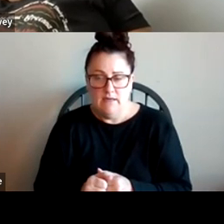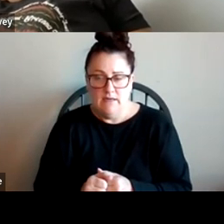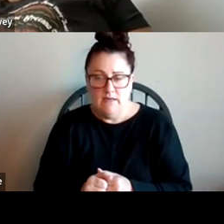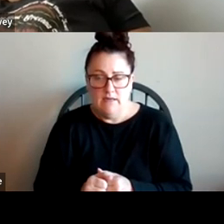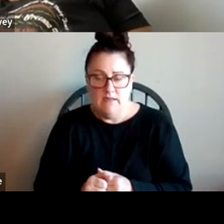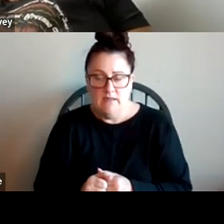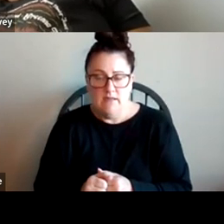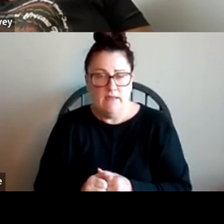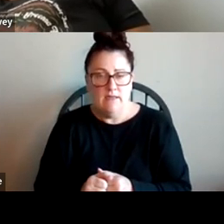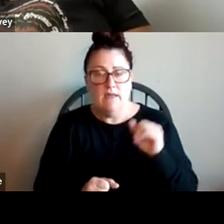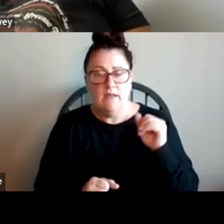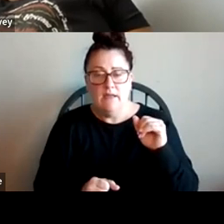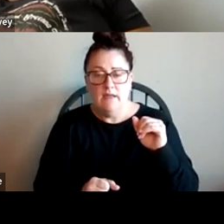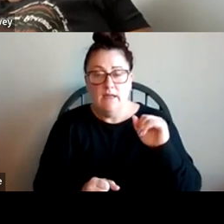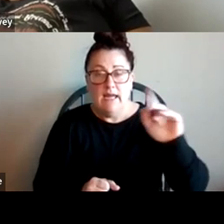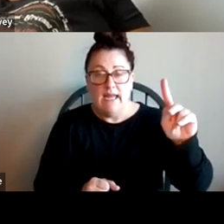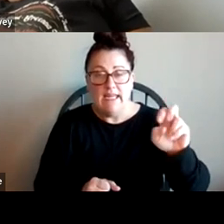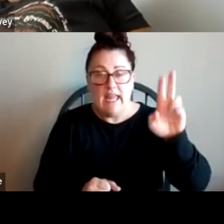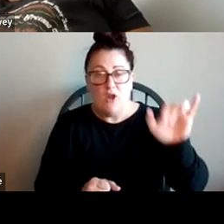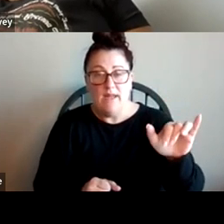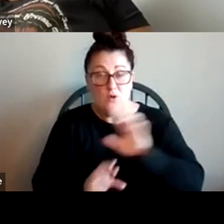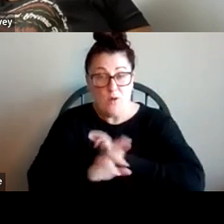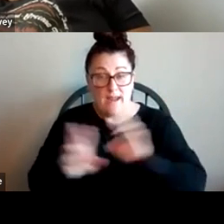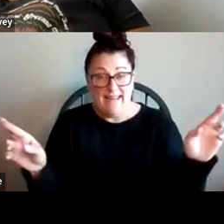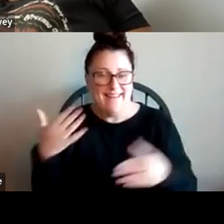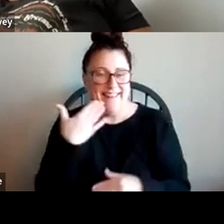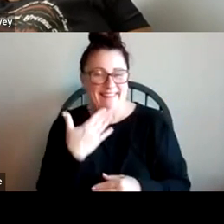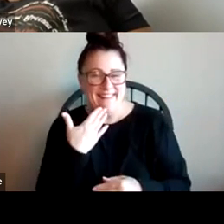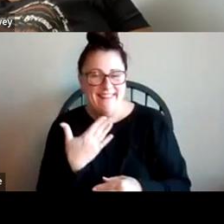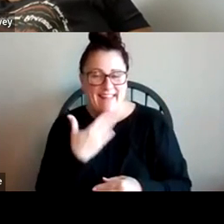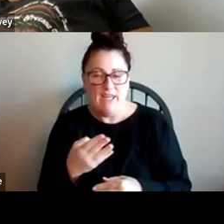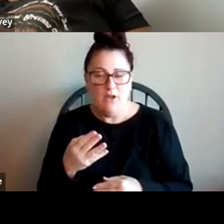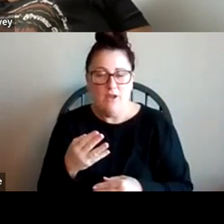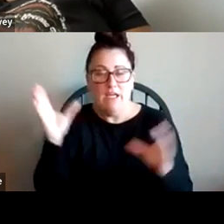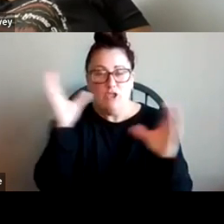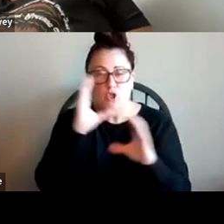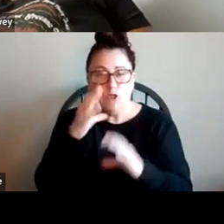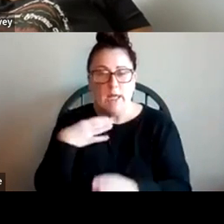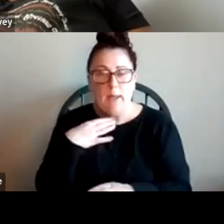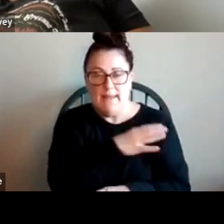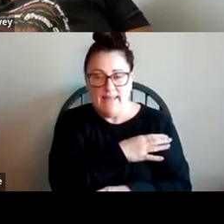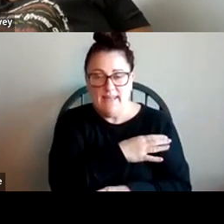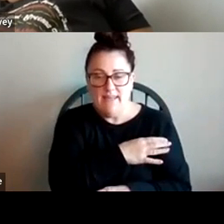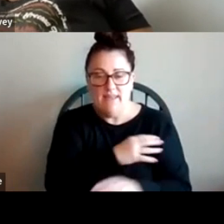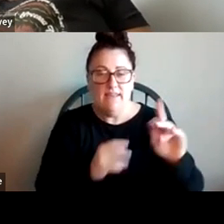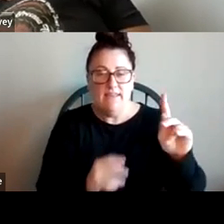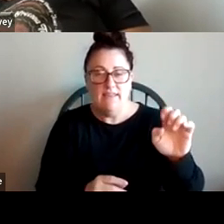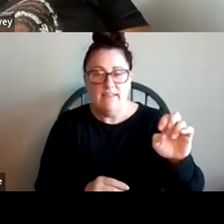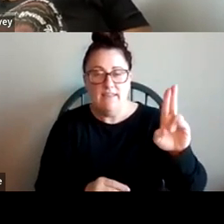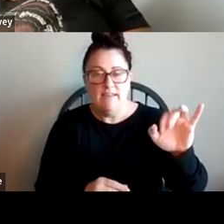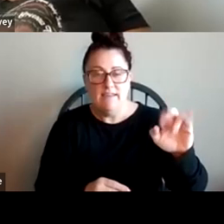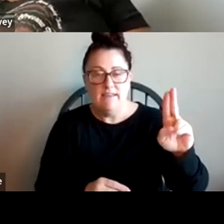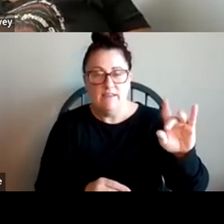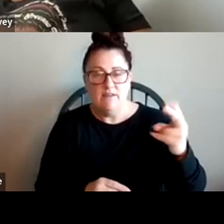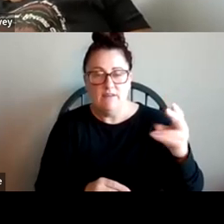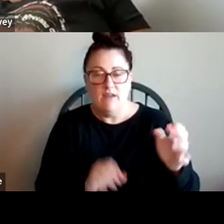Carrie, whenever you're ready. Thank you. Thank you, members of the search committee. My name is Carrie Donahue. I work at the